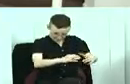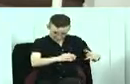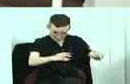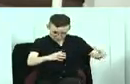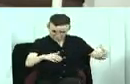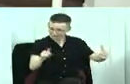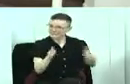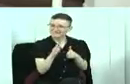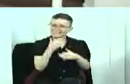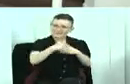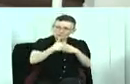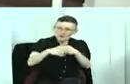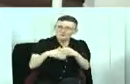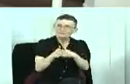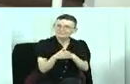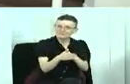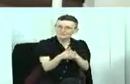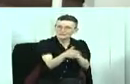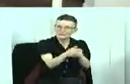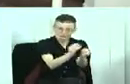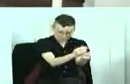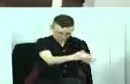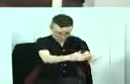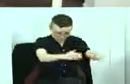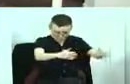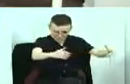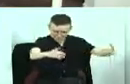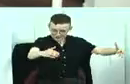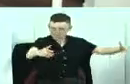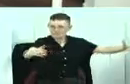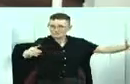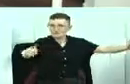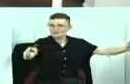all those who need to hear that message. Amen. Amen.